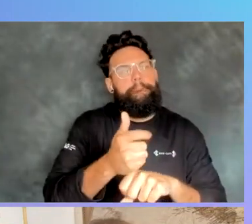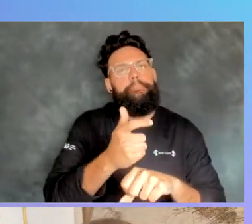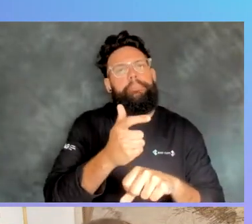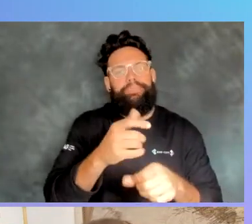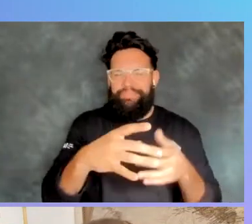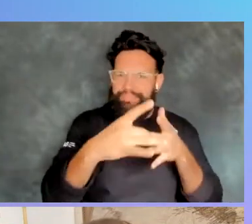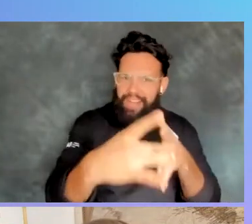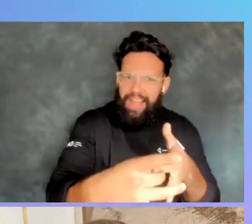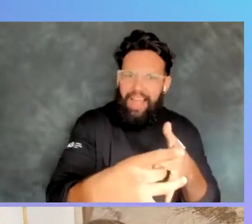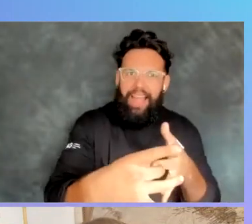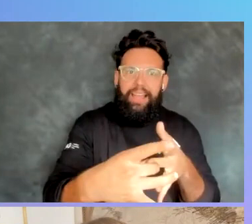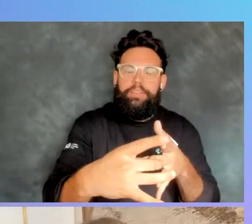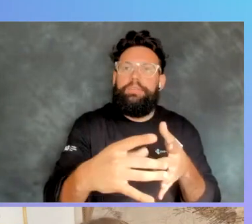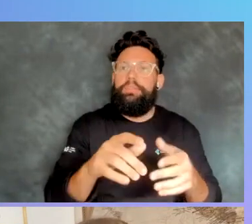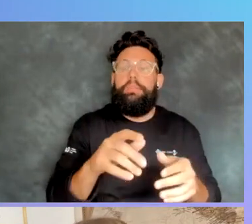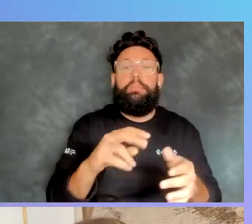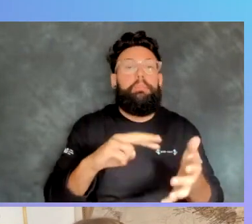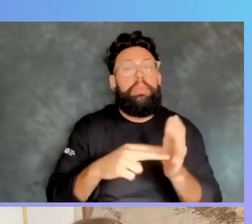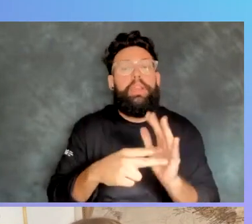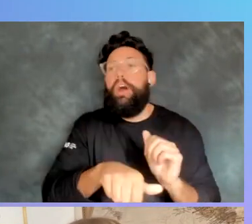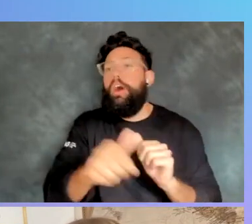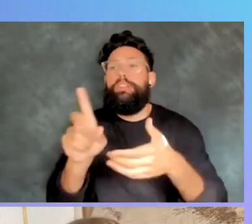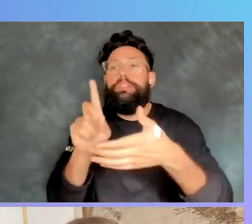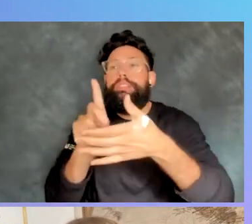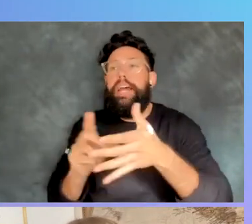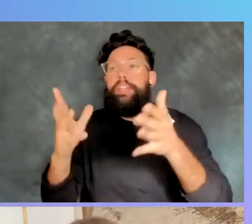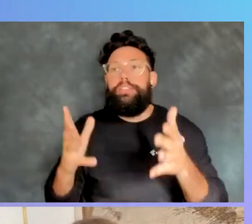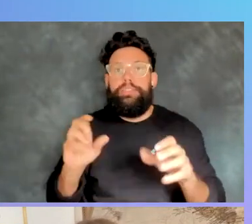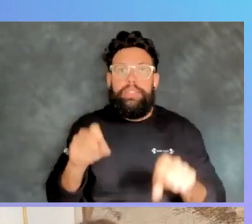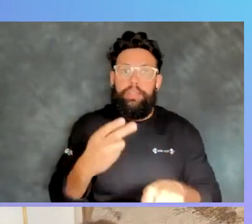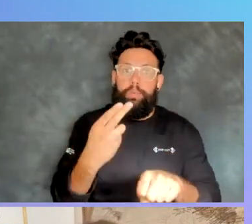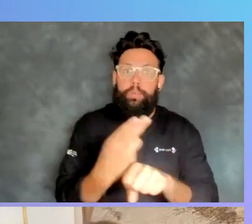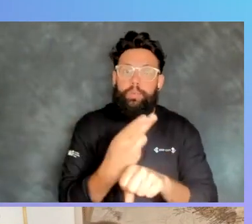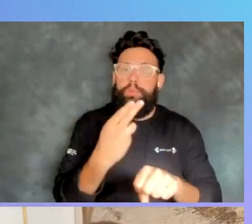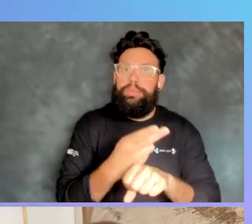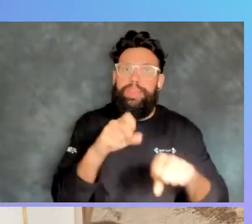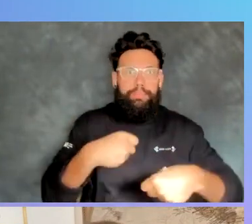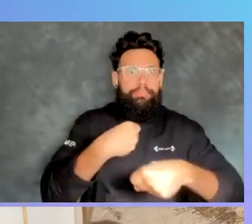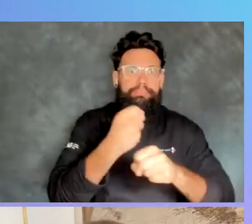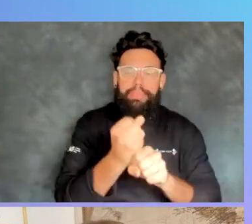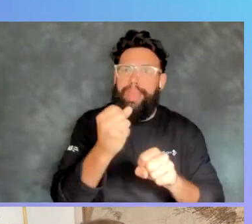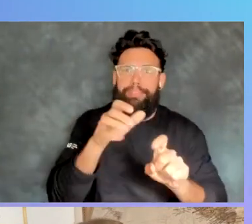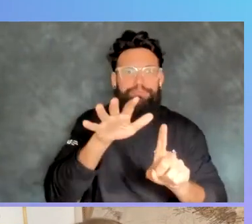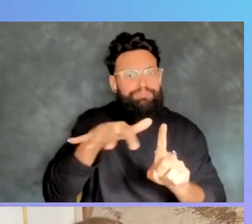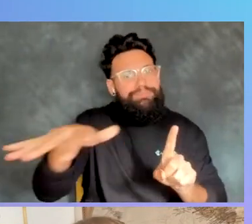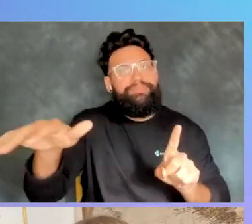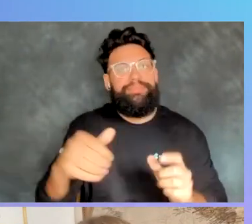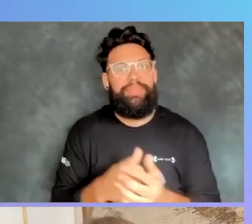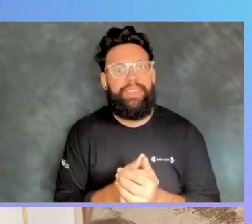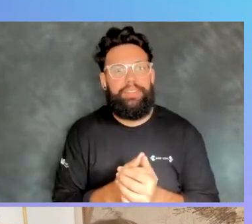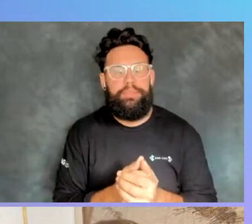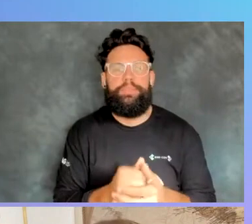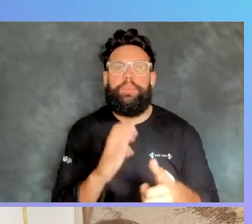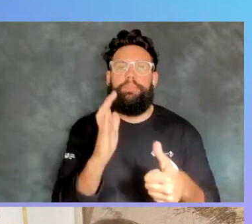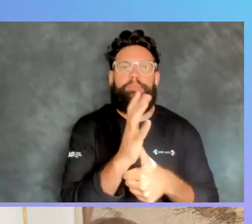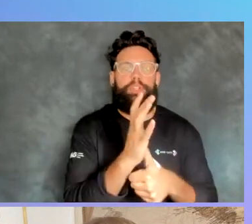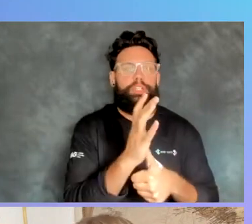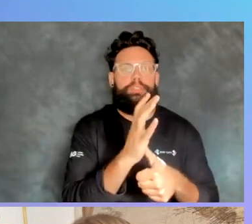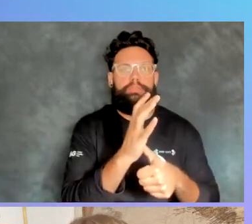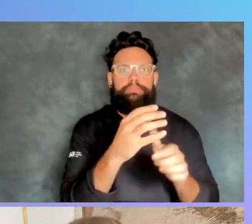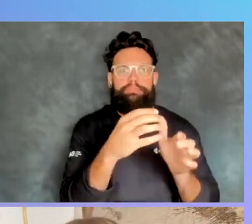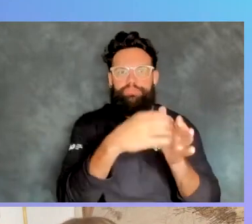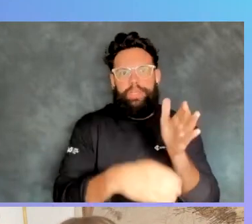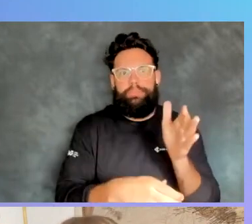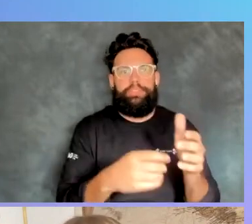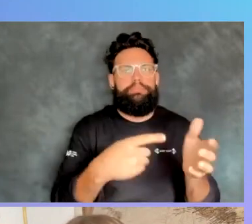So we put together a set of design standards and best practices. So the first category is labeling. The image on this slide shows a